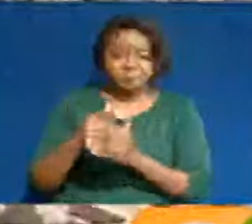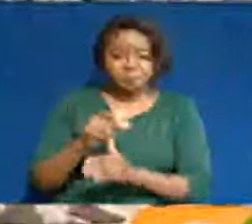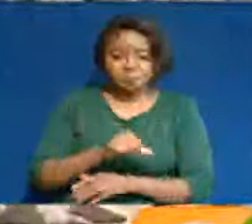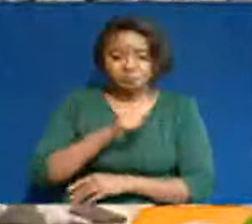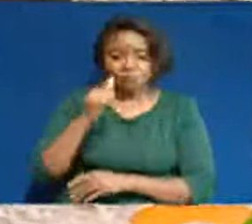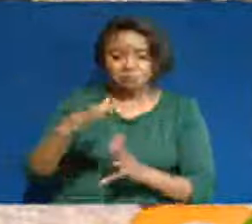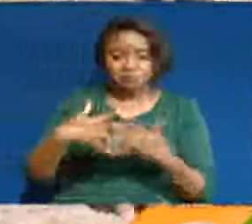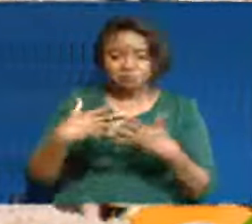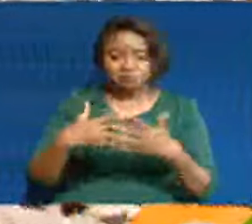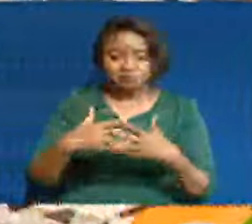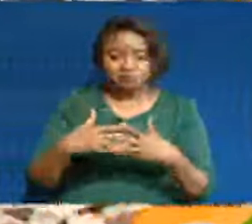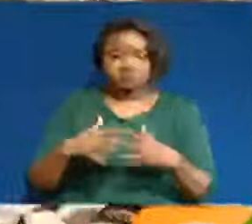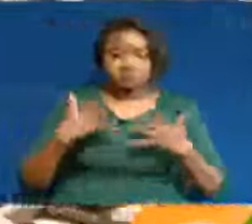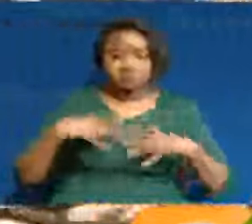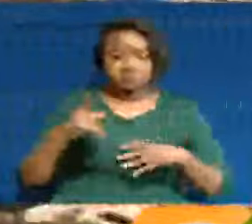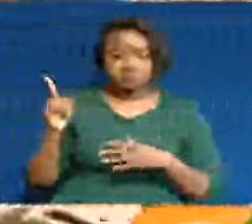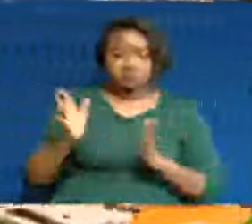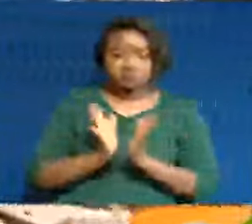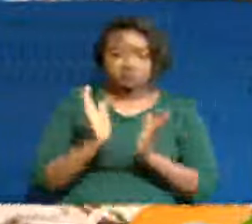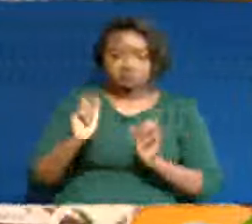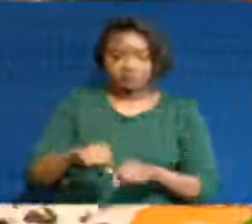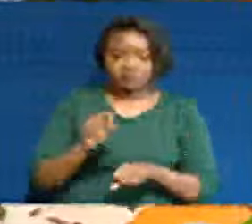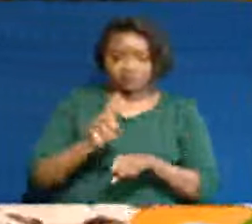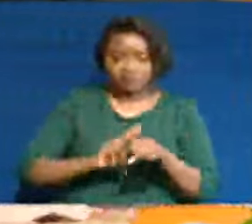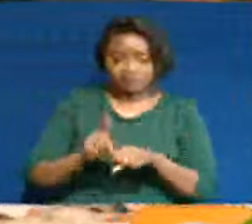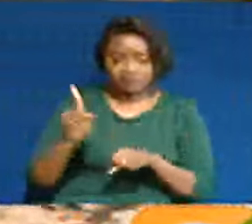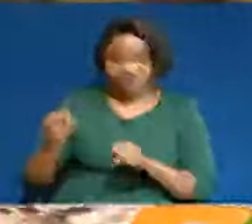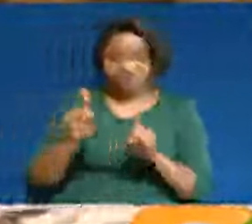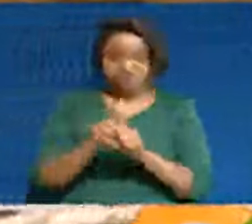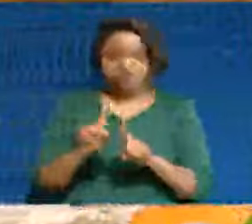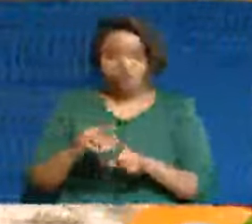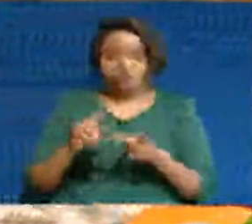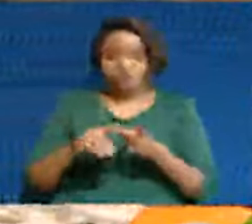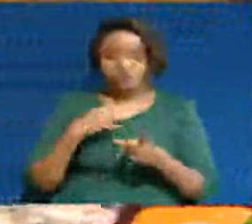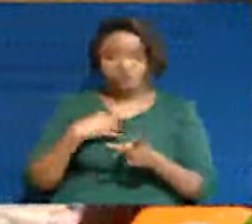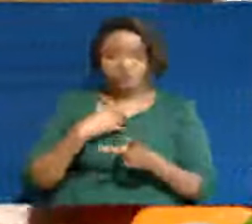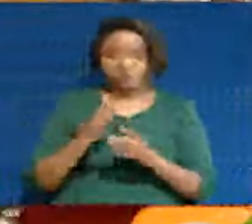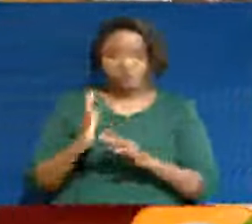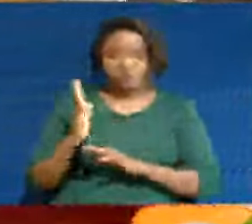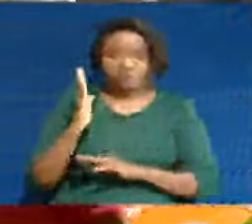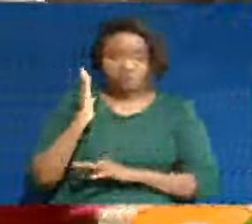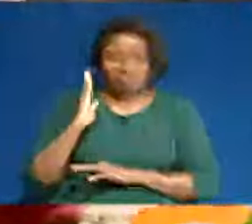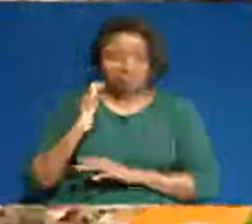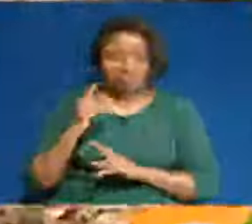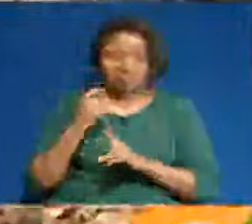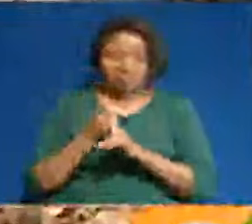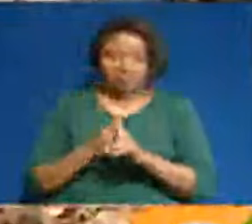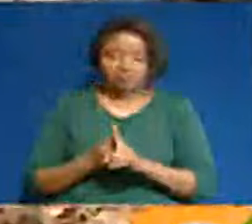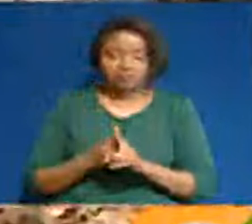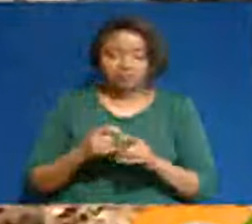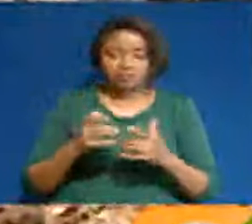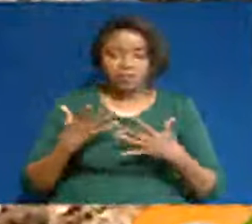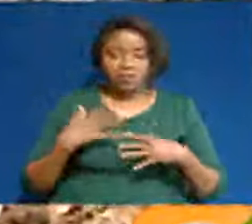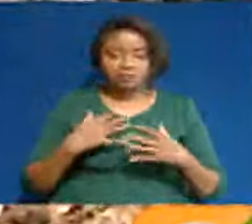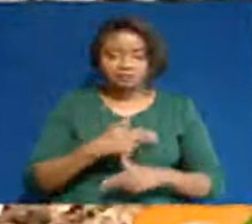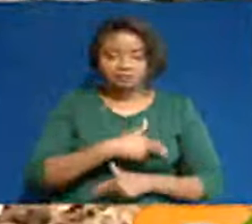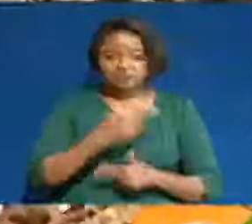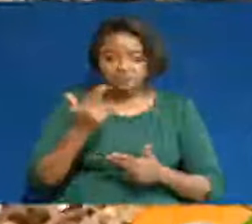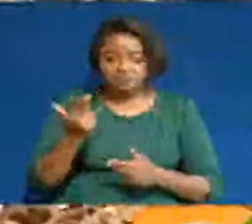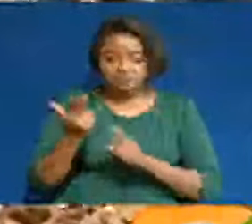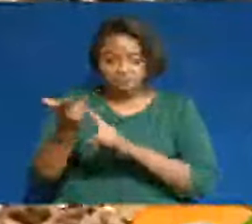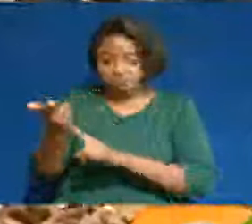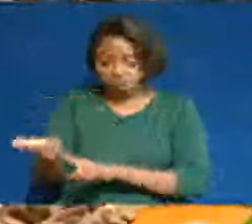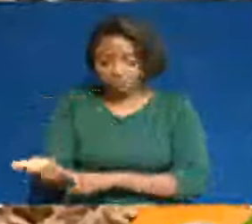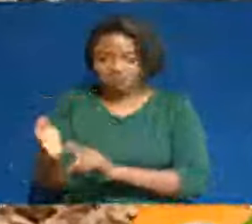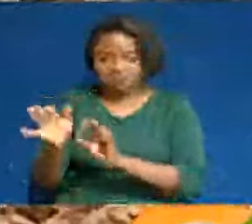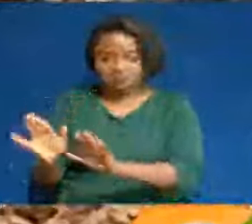which will be used by members of the public and which will also have a modern security equipment and an armory for those who are armed to leave behind